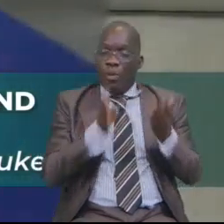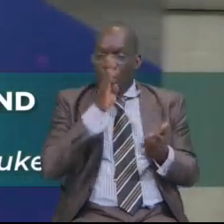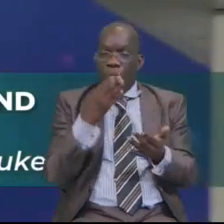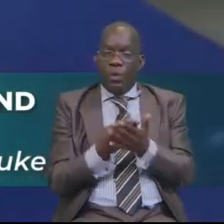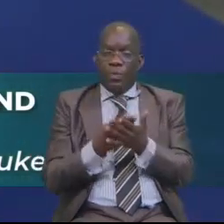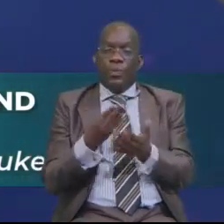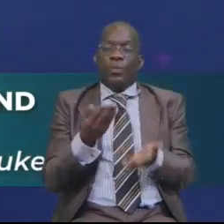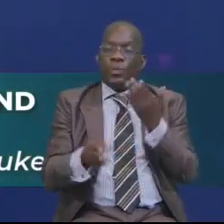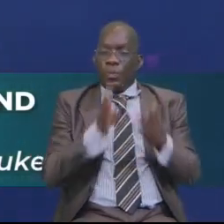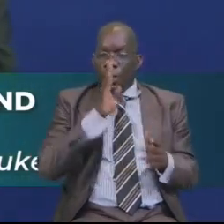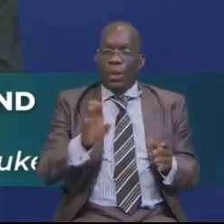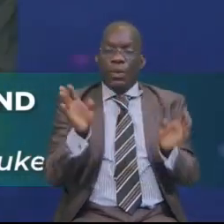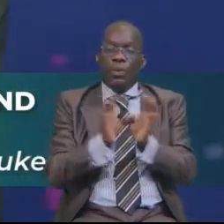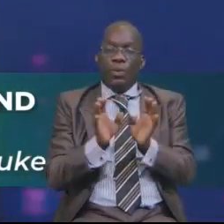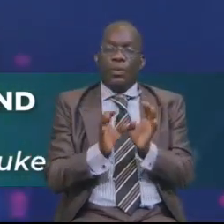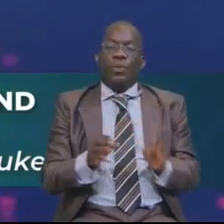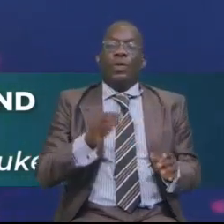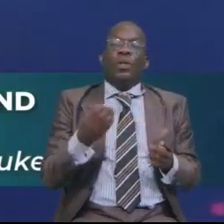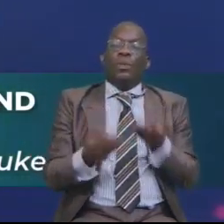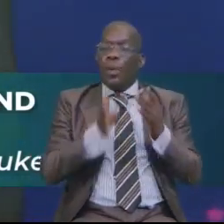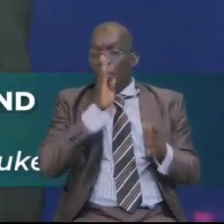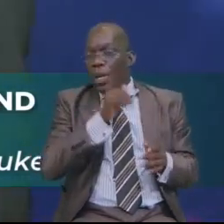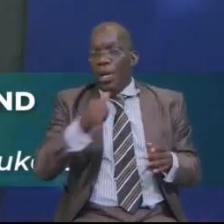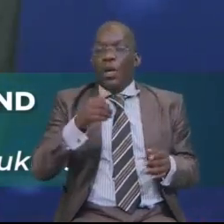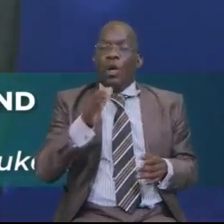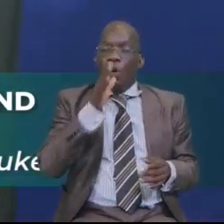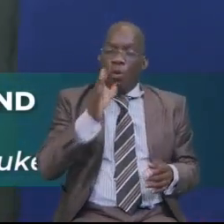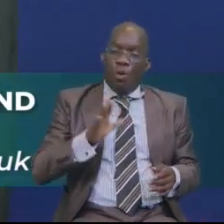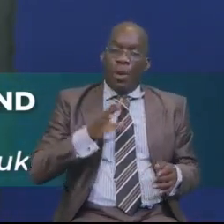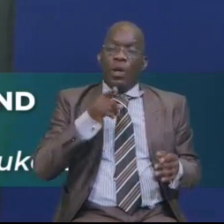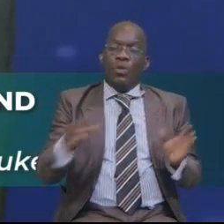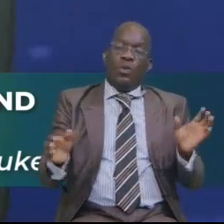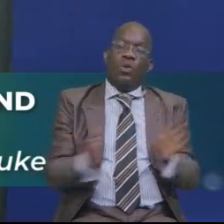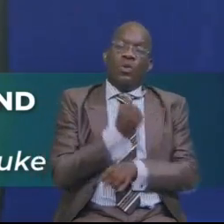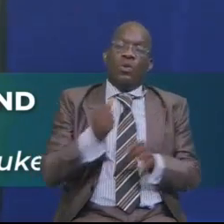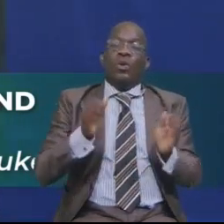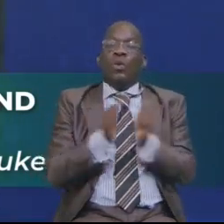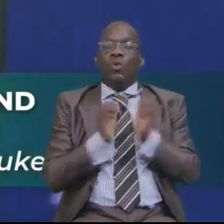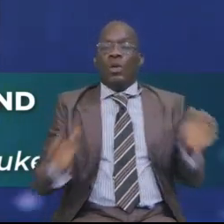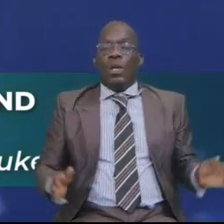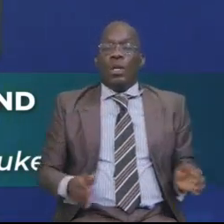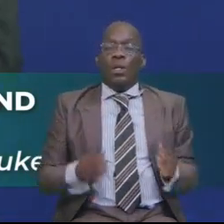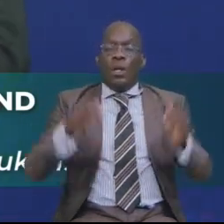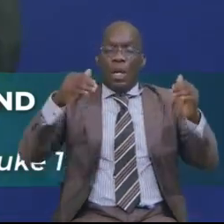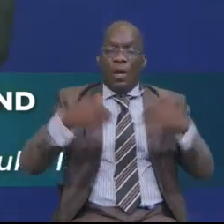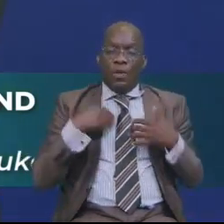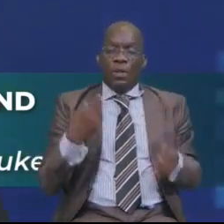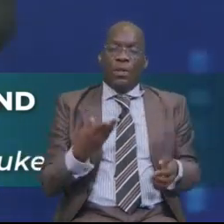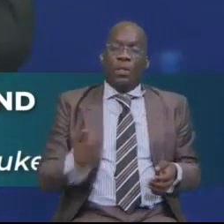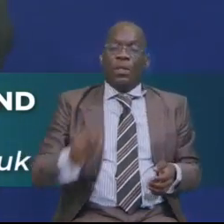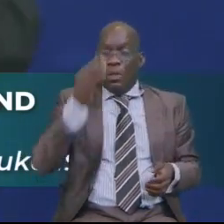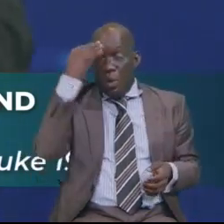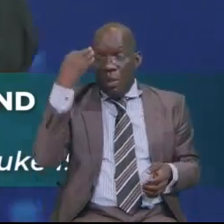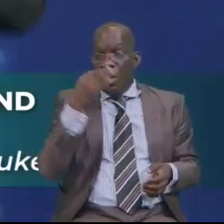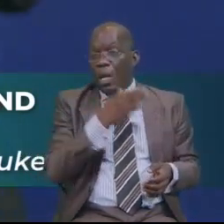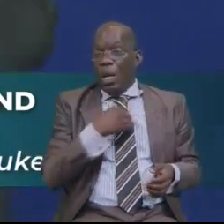or whatever, or a woman you have stolen without even consulting or having the consent of the parent, or the one